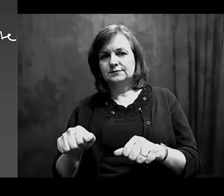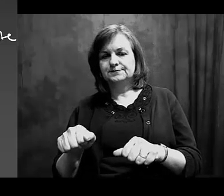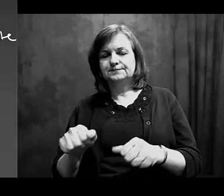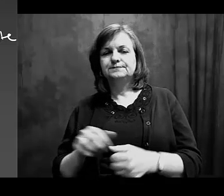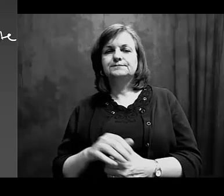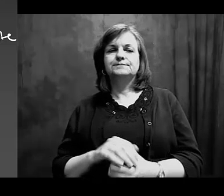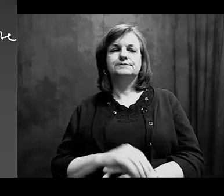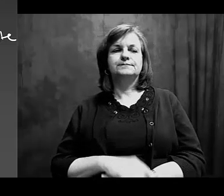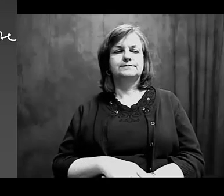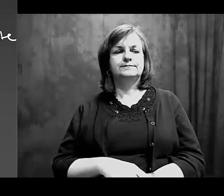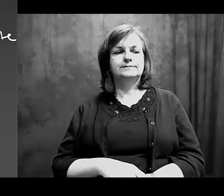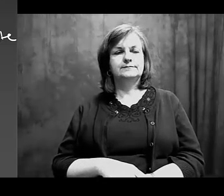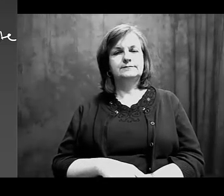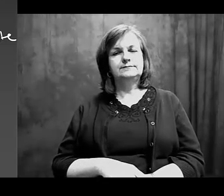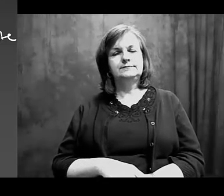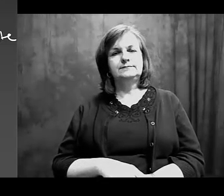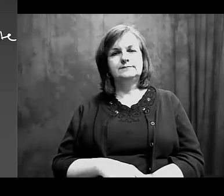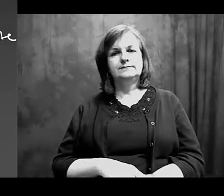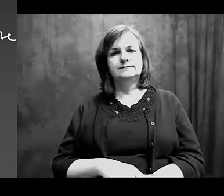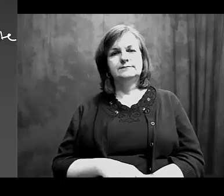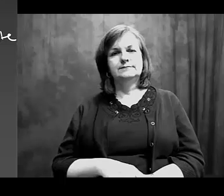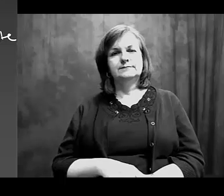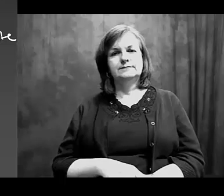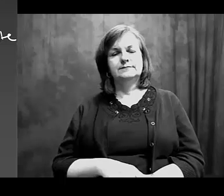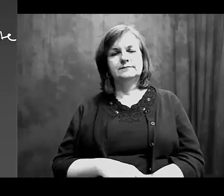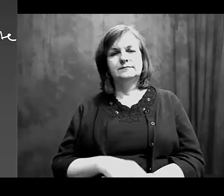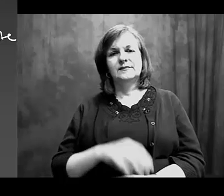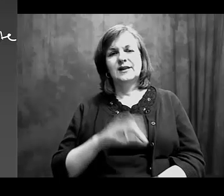fat-soluble versus water-soluble vitamins.